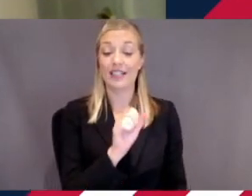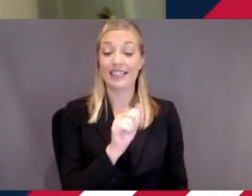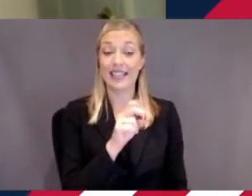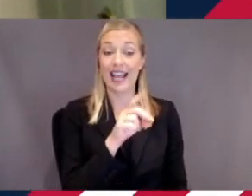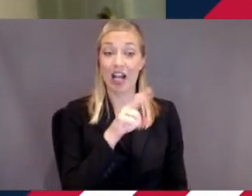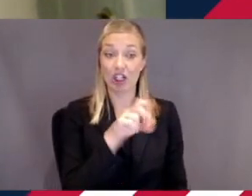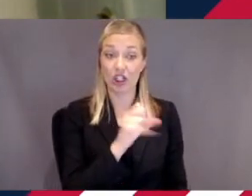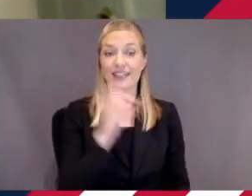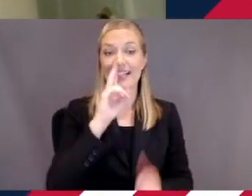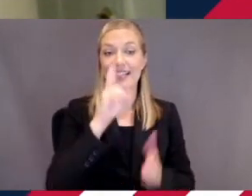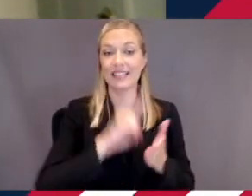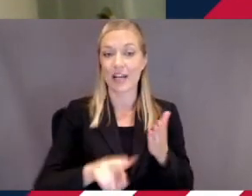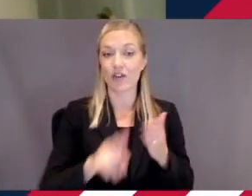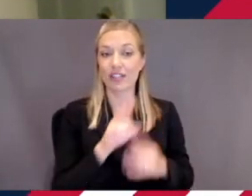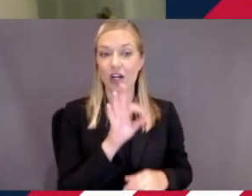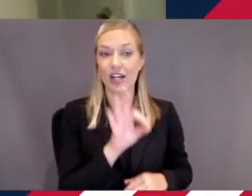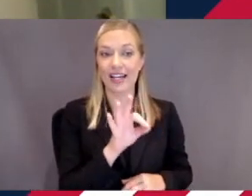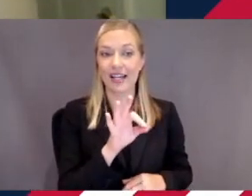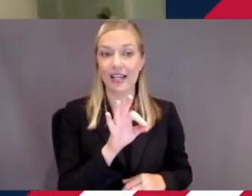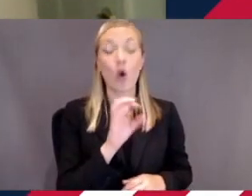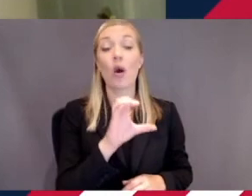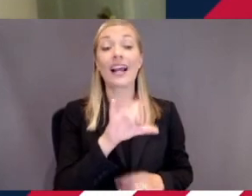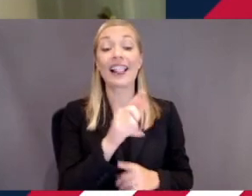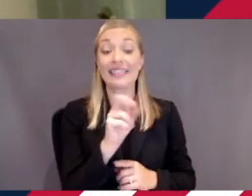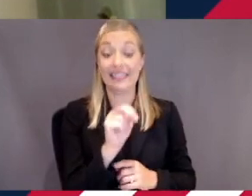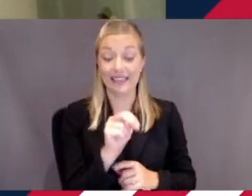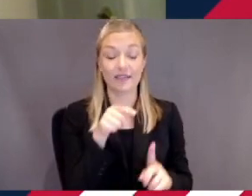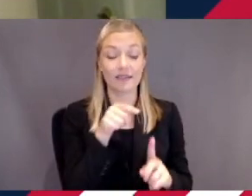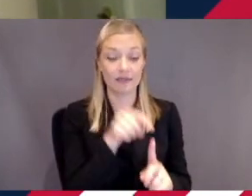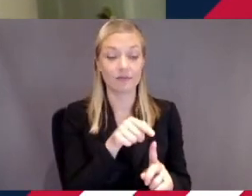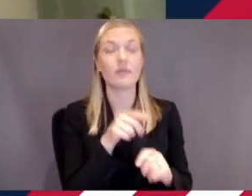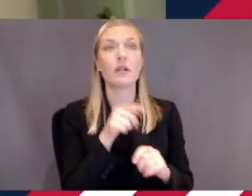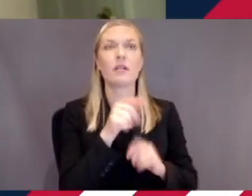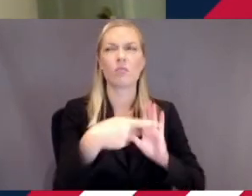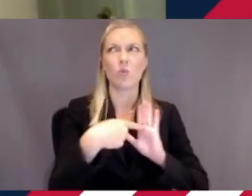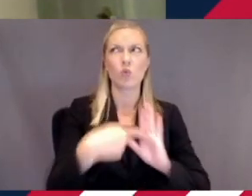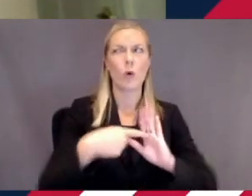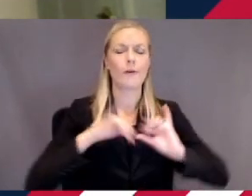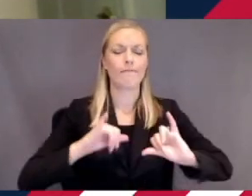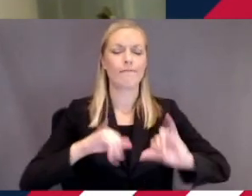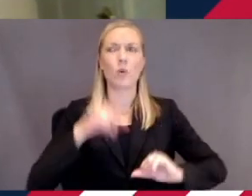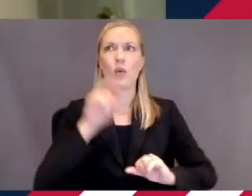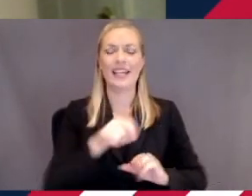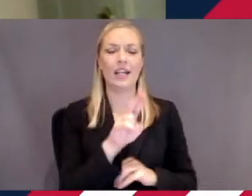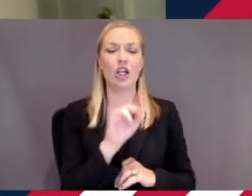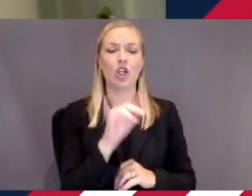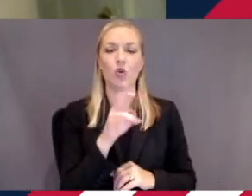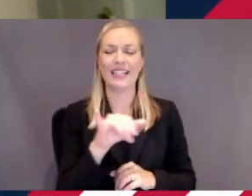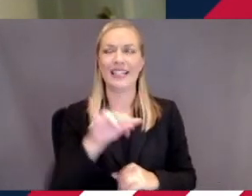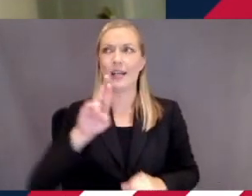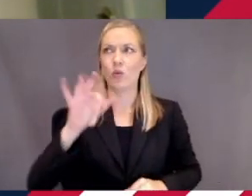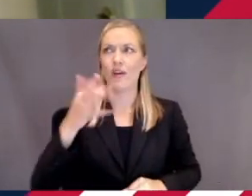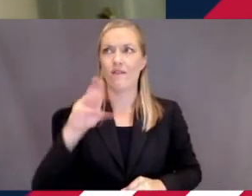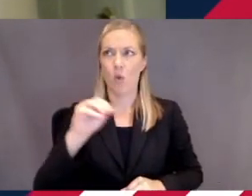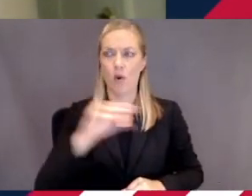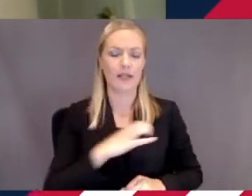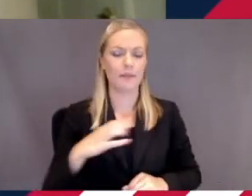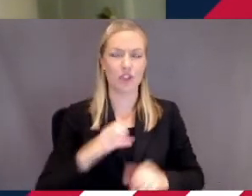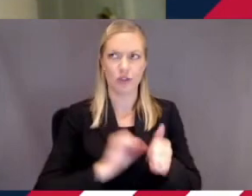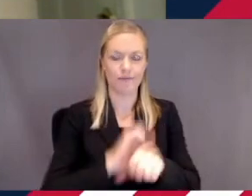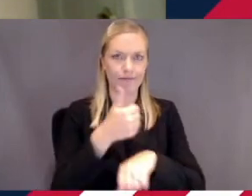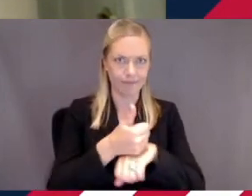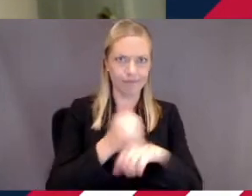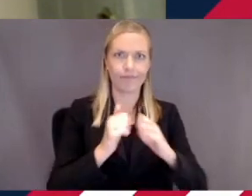showed great foresight in creating a reform process that led to the Unity Reform Commission. After a year of meetings and